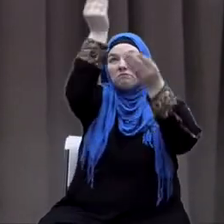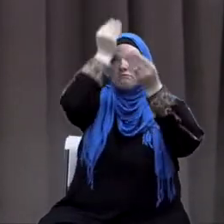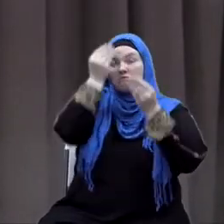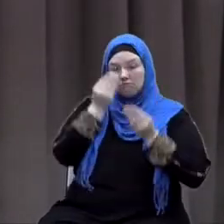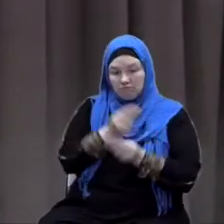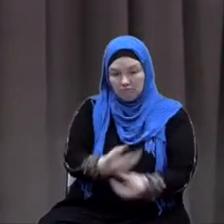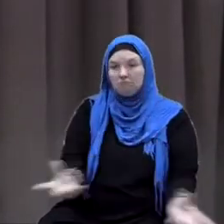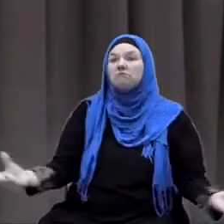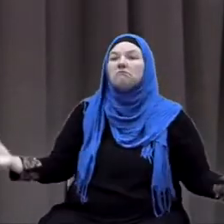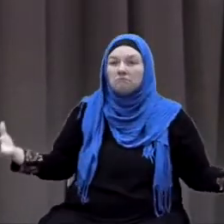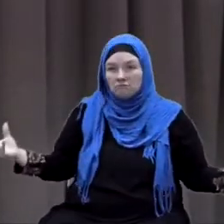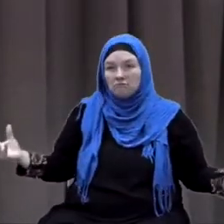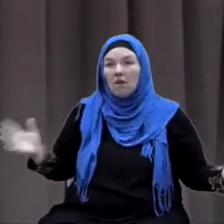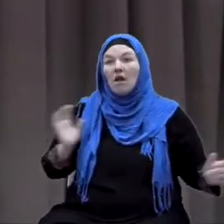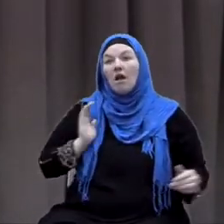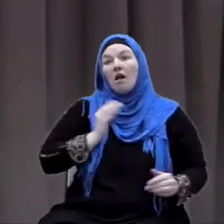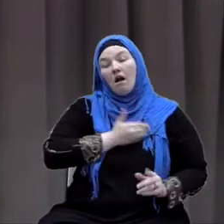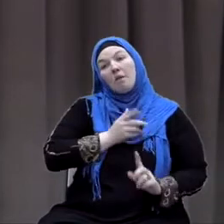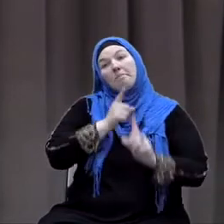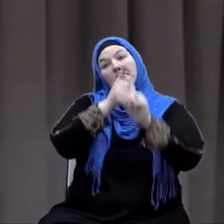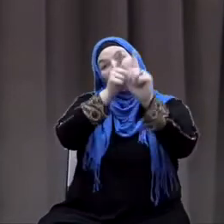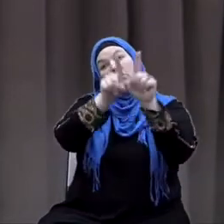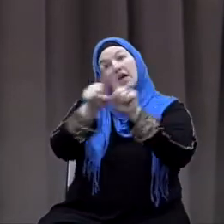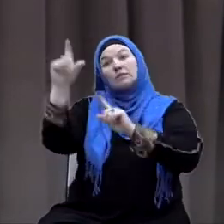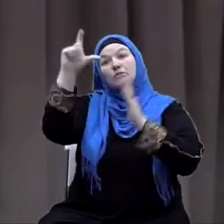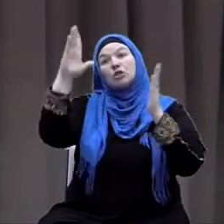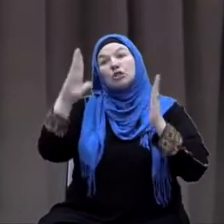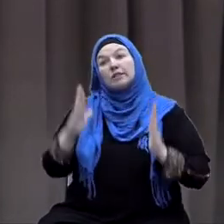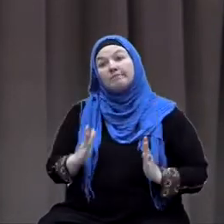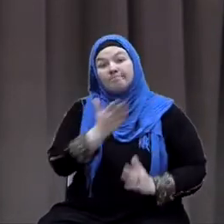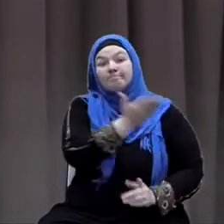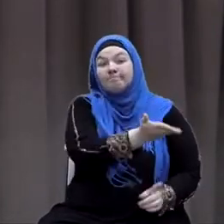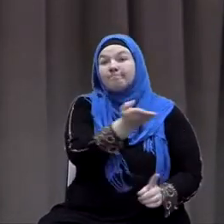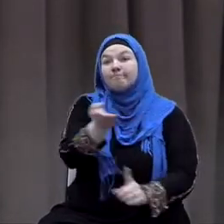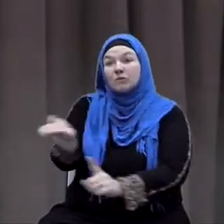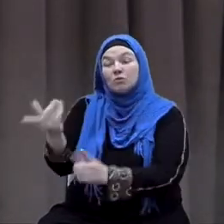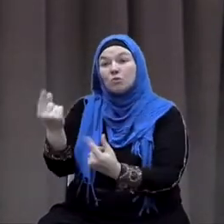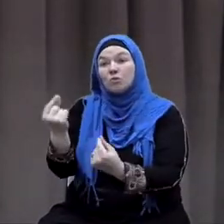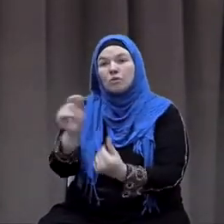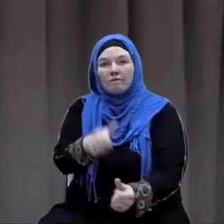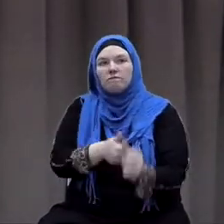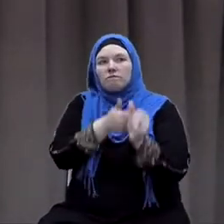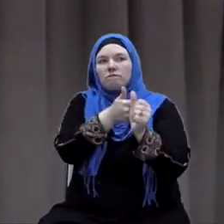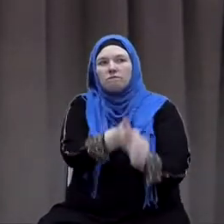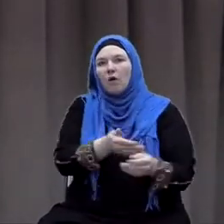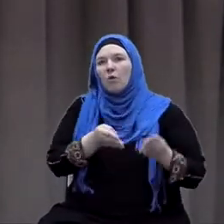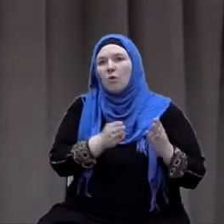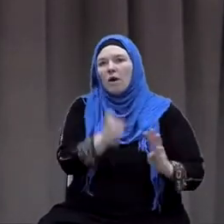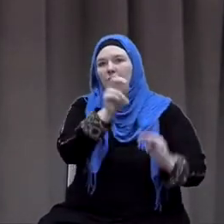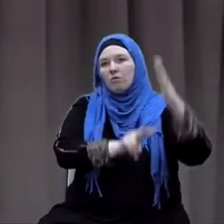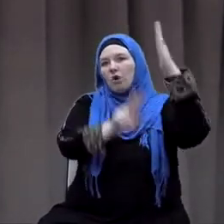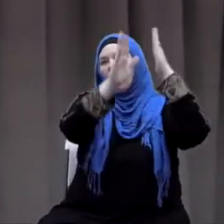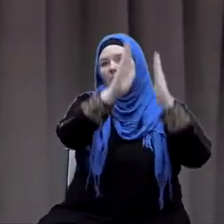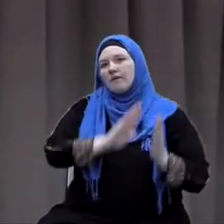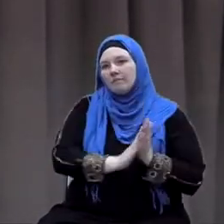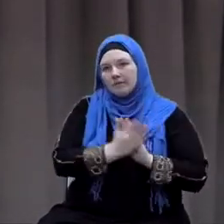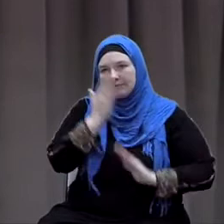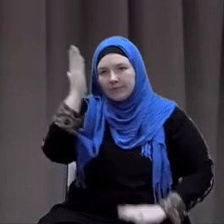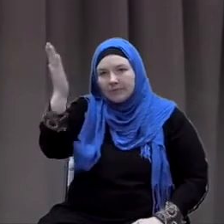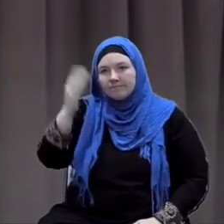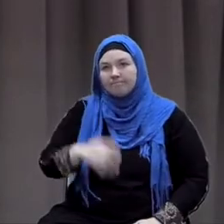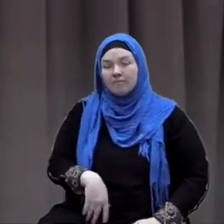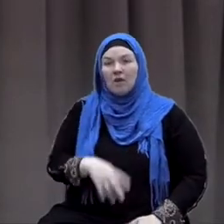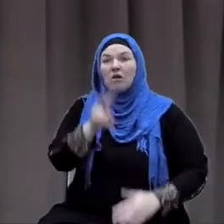message. Our mission as Muslims is to follow suit of the Prophet sallallahu alaihi wasallam. He